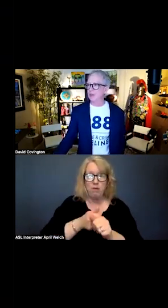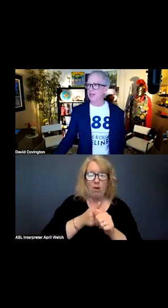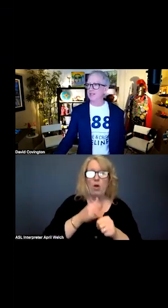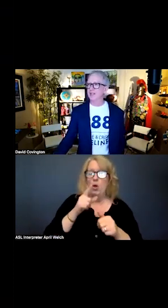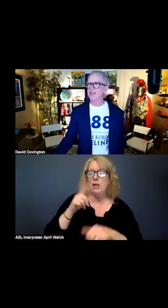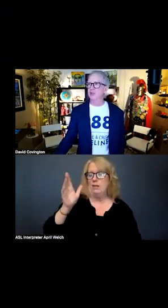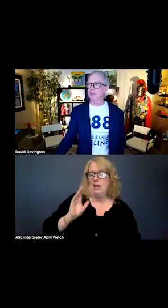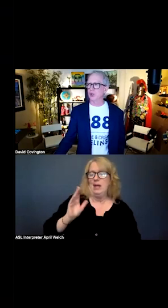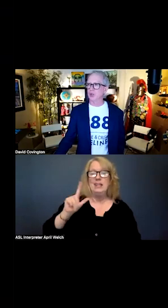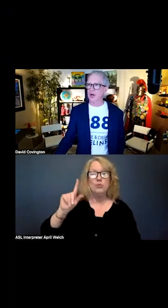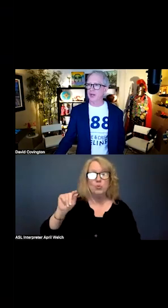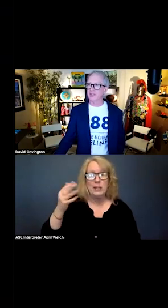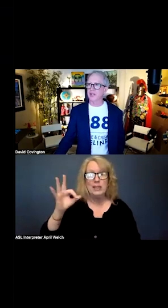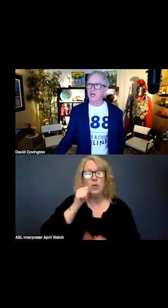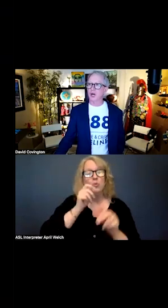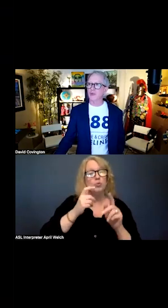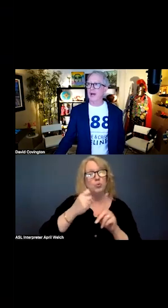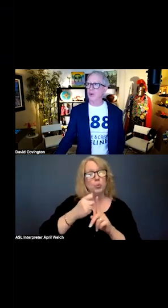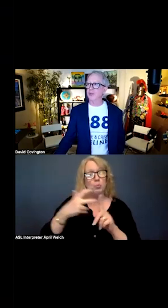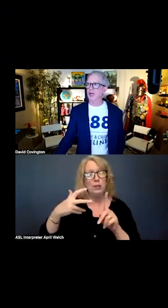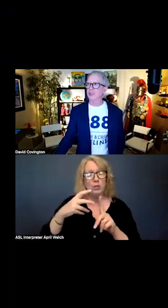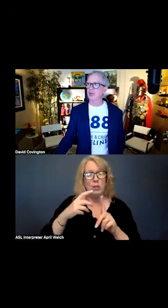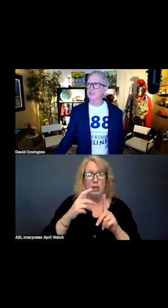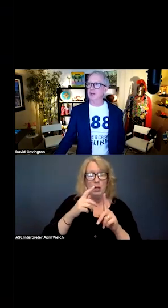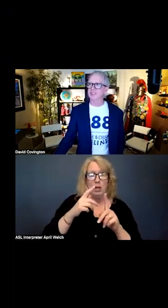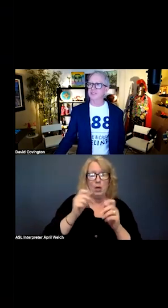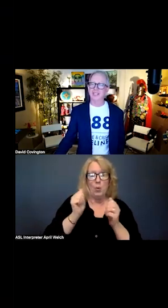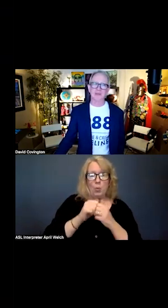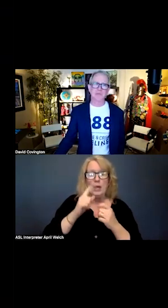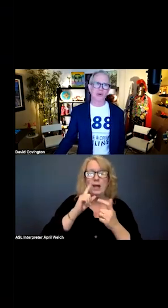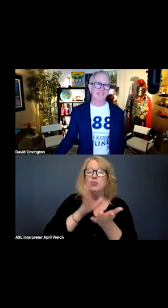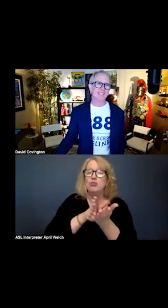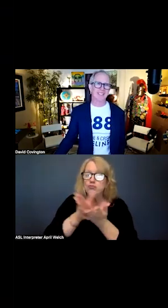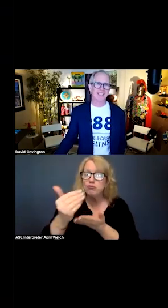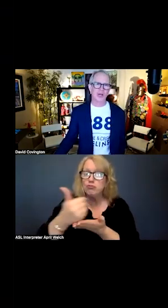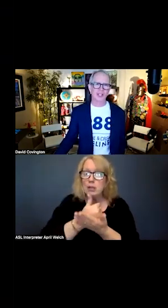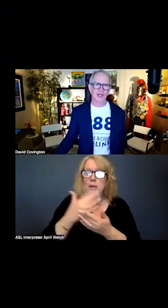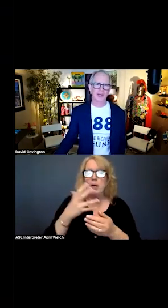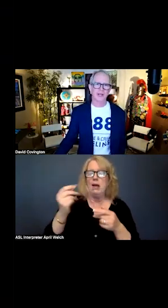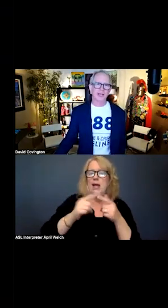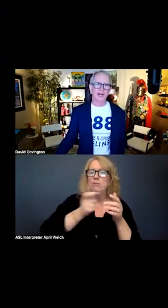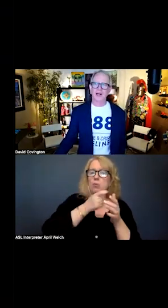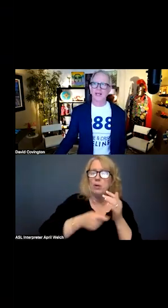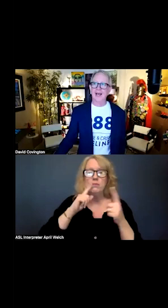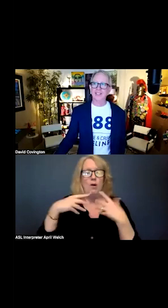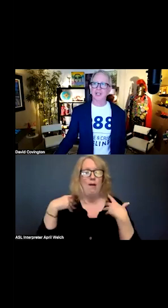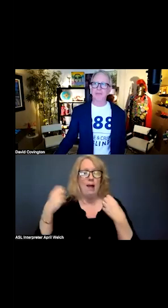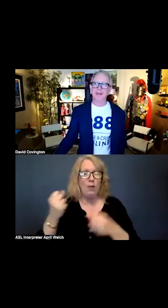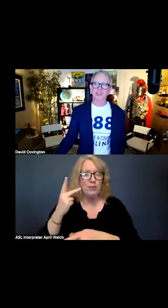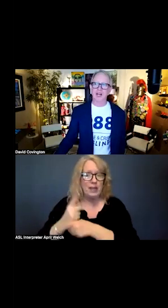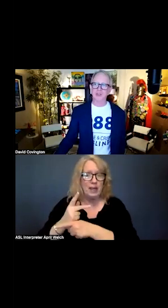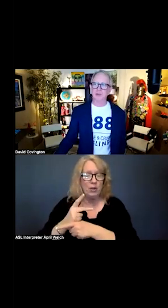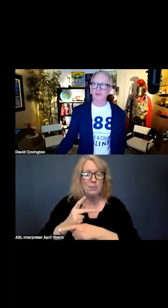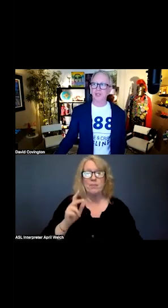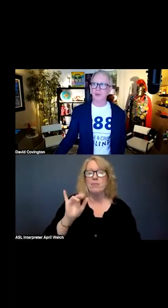in 2019 to build on it around transparency in pricing in healthcare. And actually,